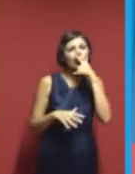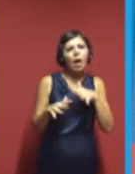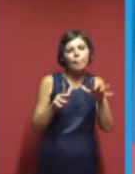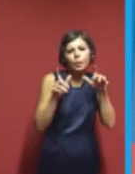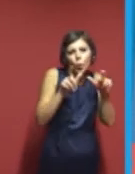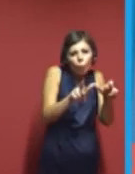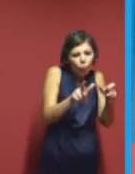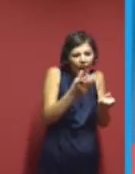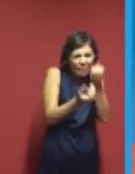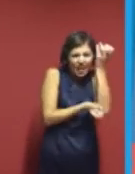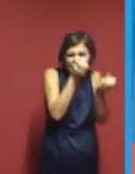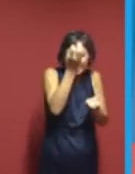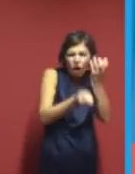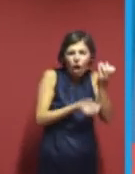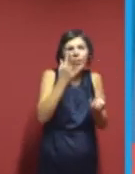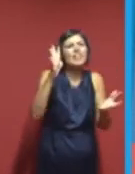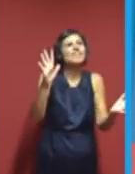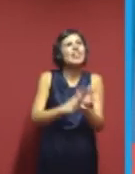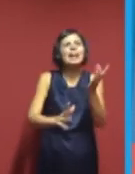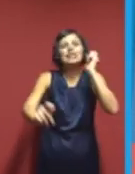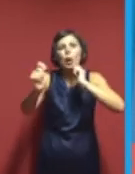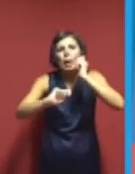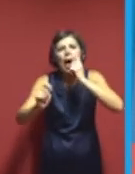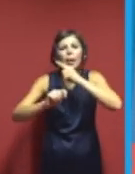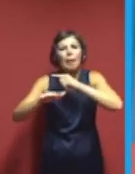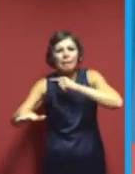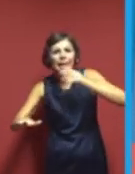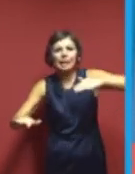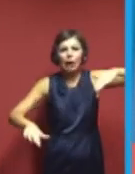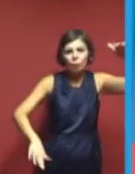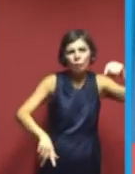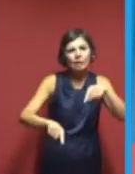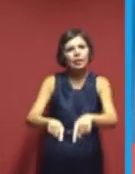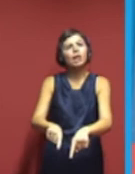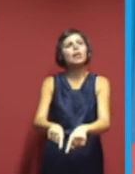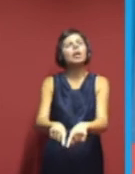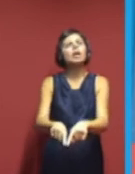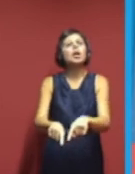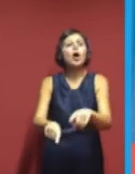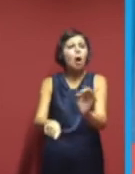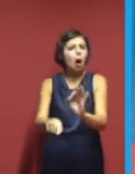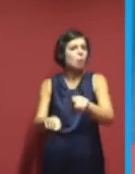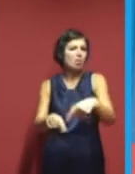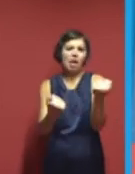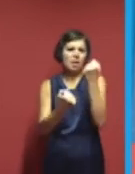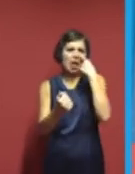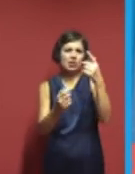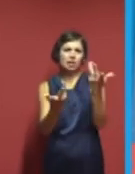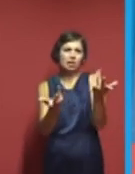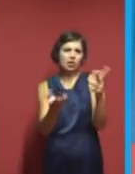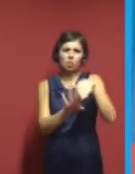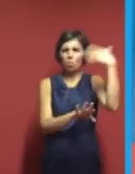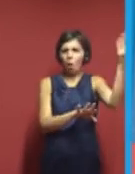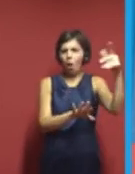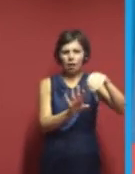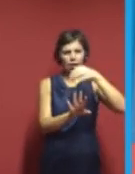to do more and more external events, like 3D printing at the Textile Museum of Canada. And these allow us to reach new audiences and